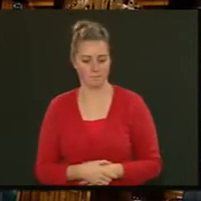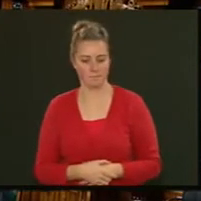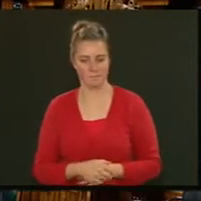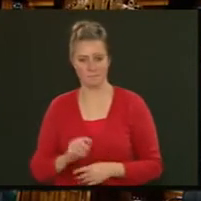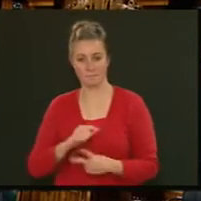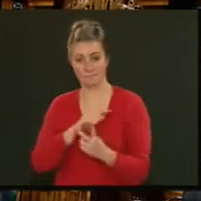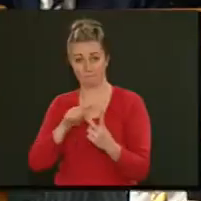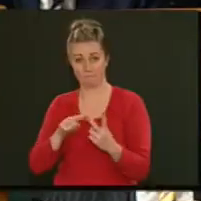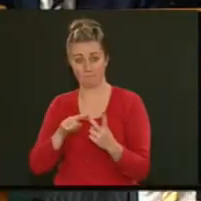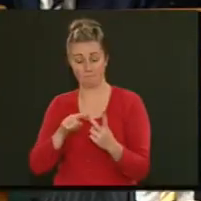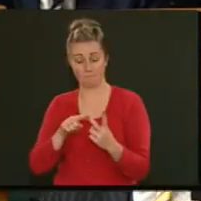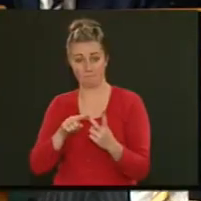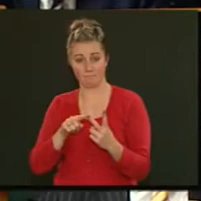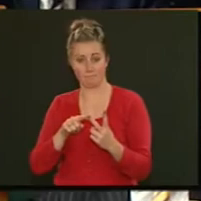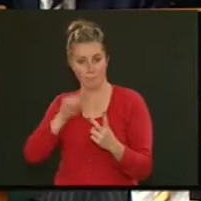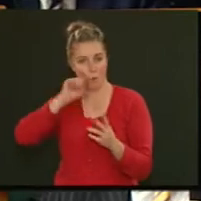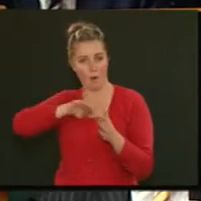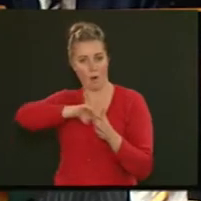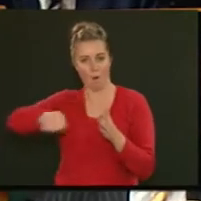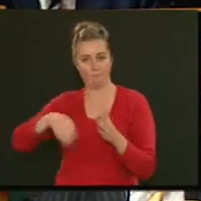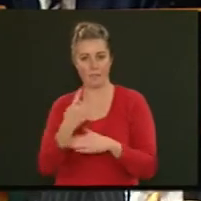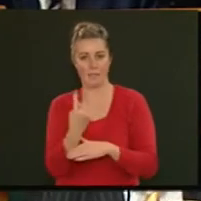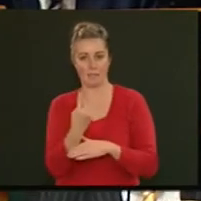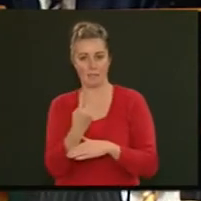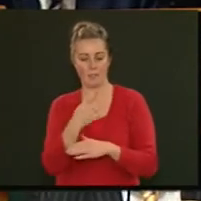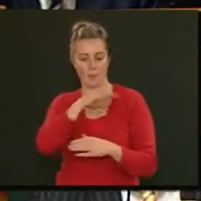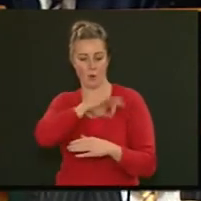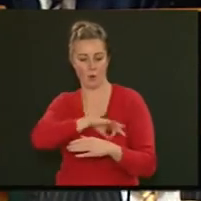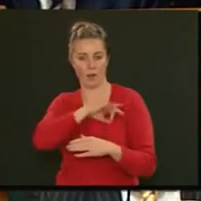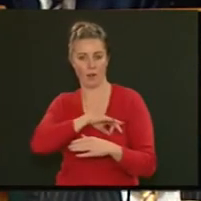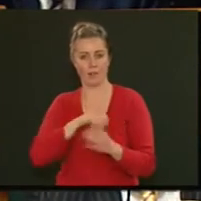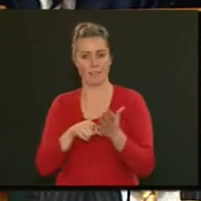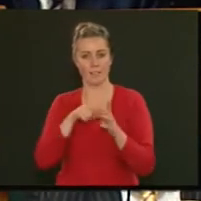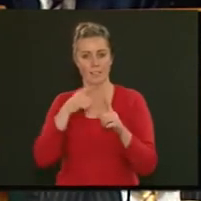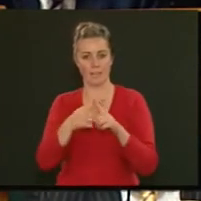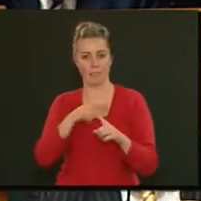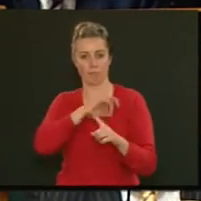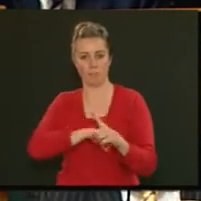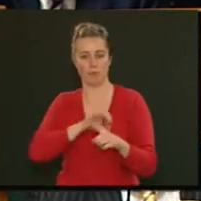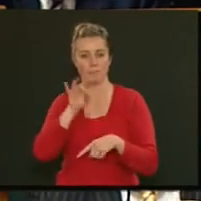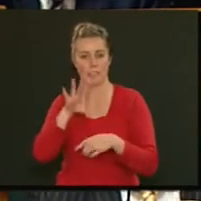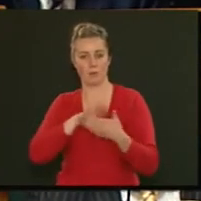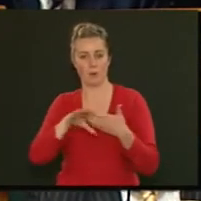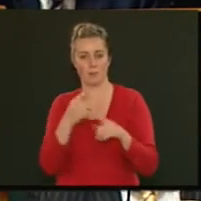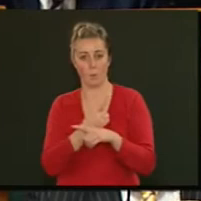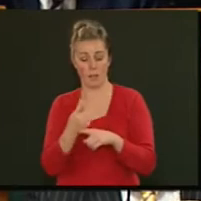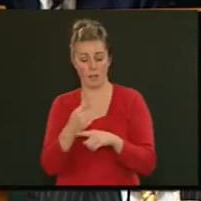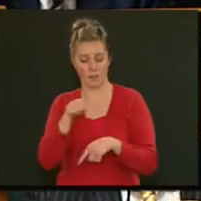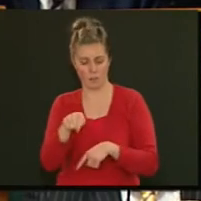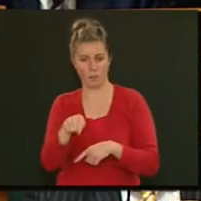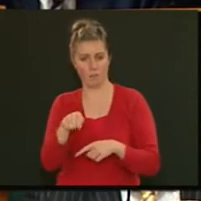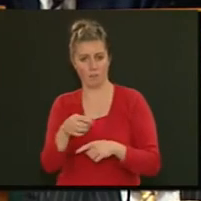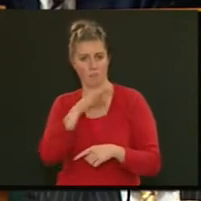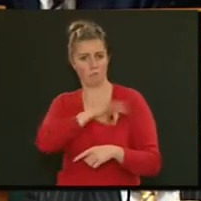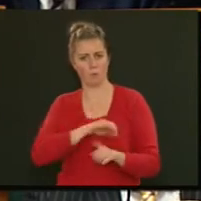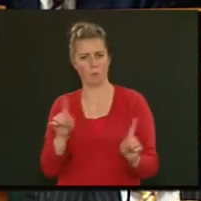Secondly, Mr Speaker, it removes the independent earner tax credit of up to $10 a week. The independent earner tax credit was introduced